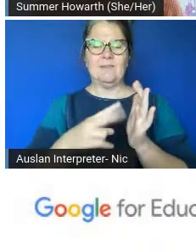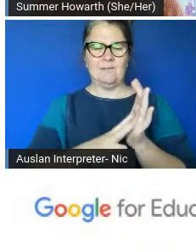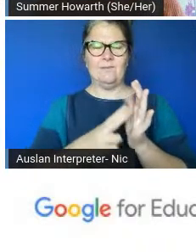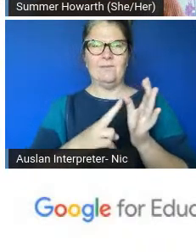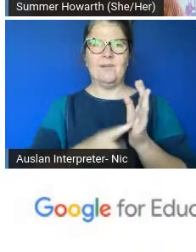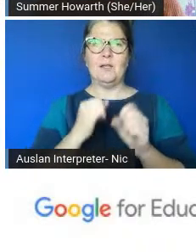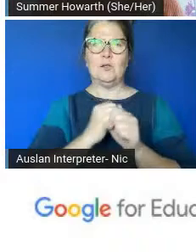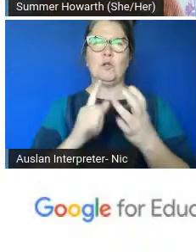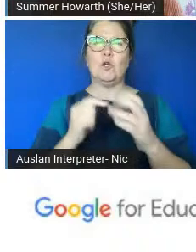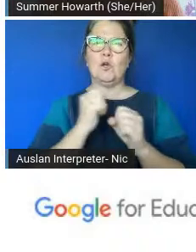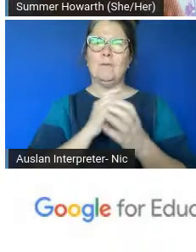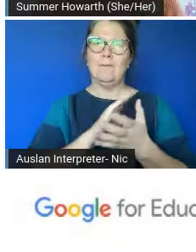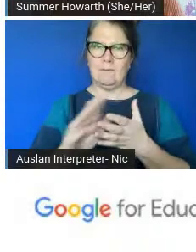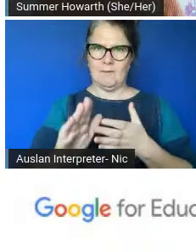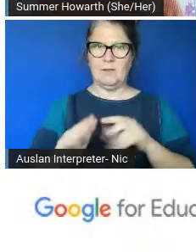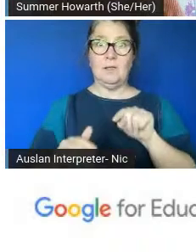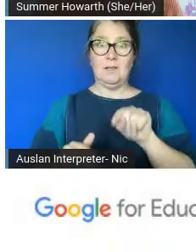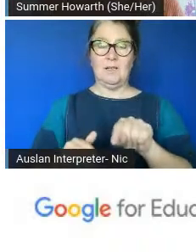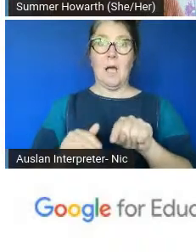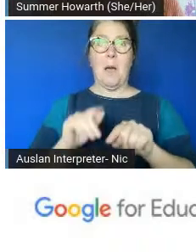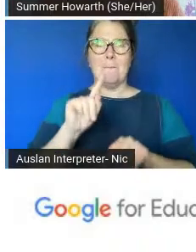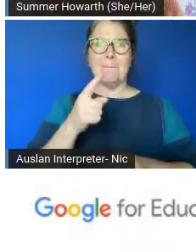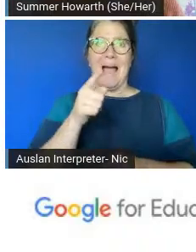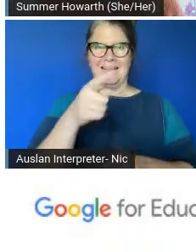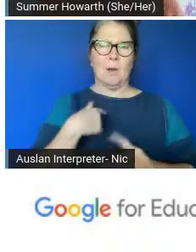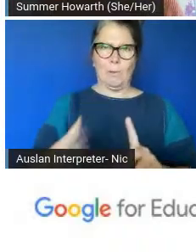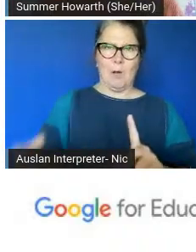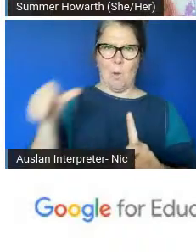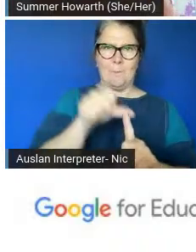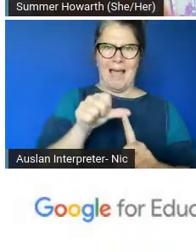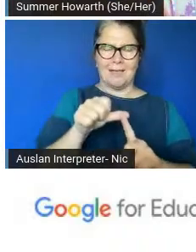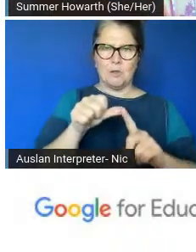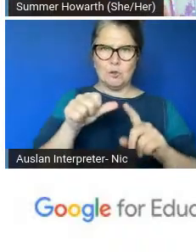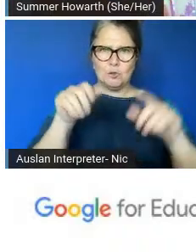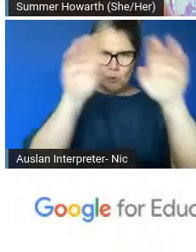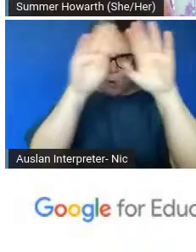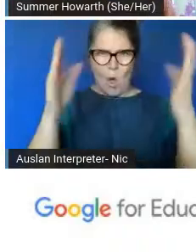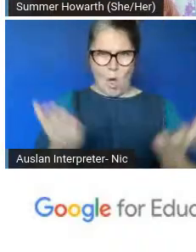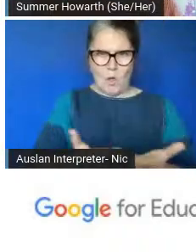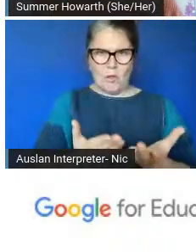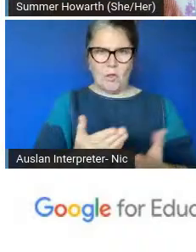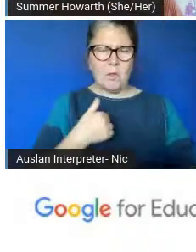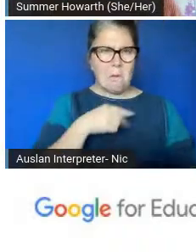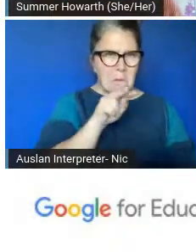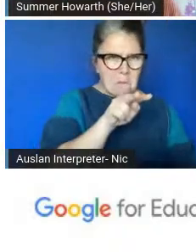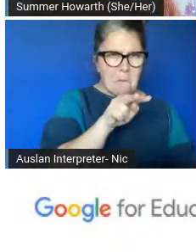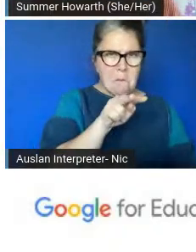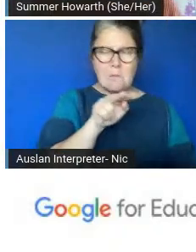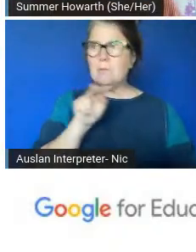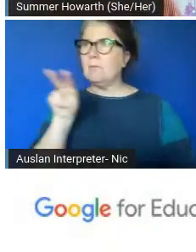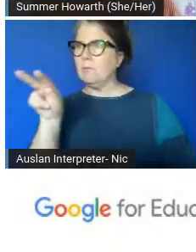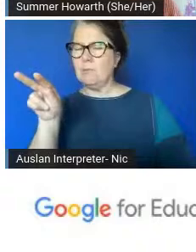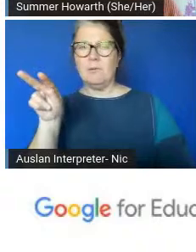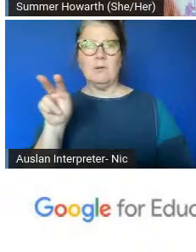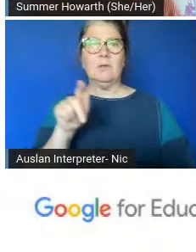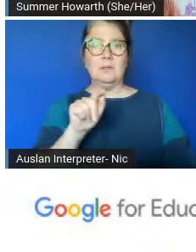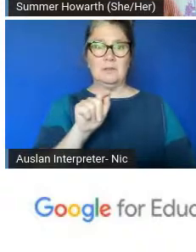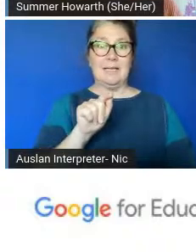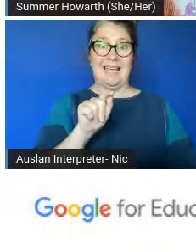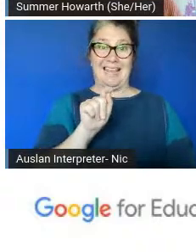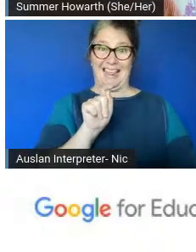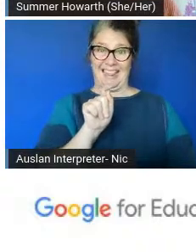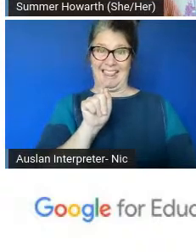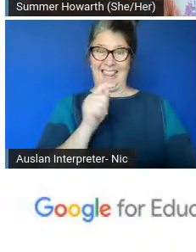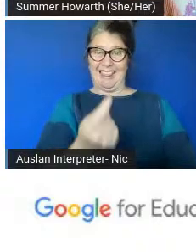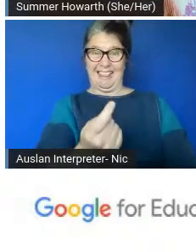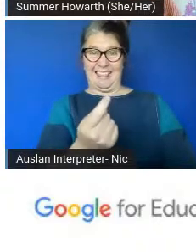can say, oh yeah, I can see that kind of. That's fine. Now imagine taking this data